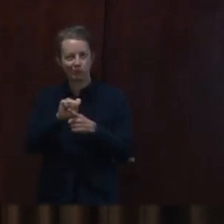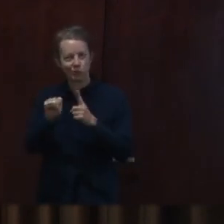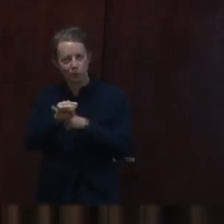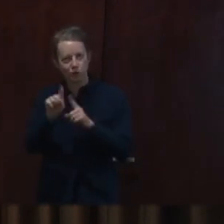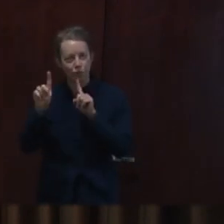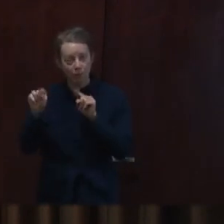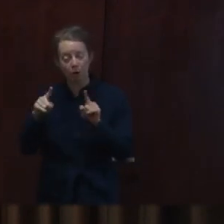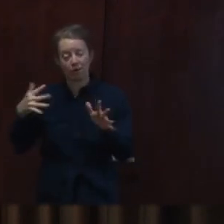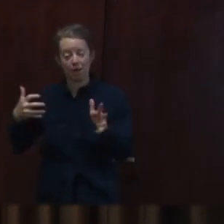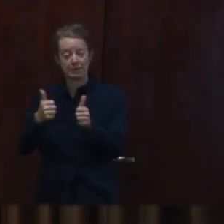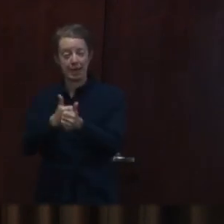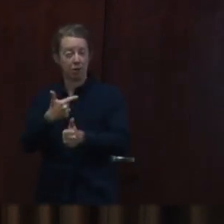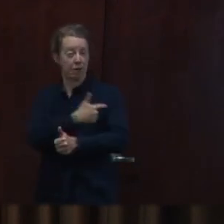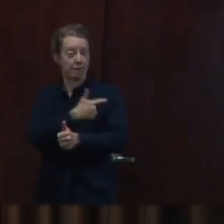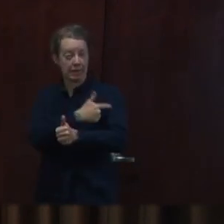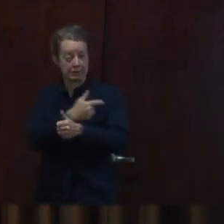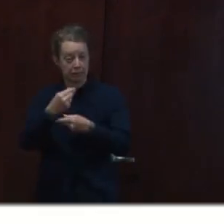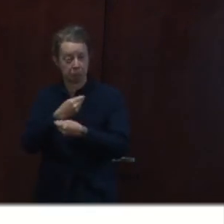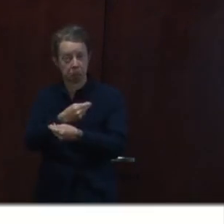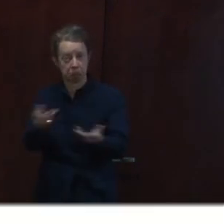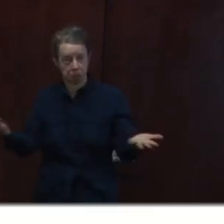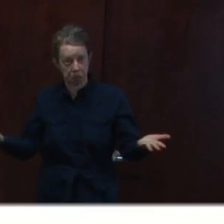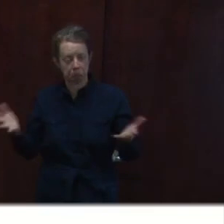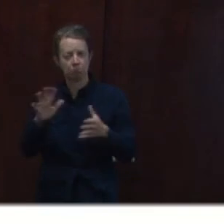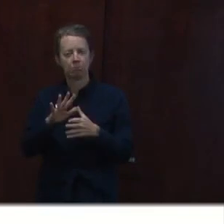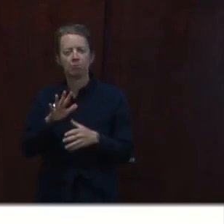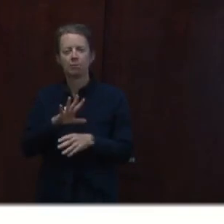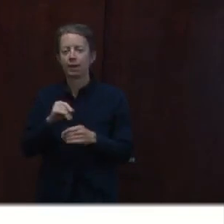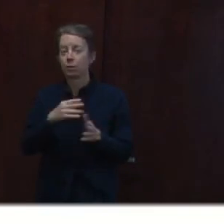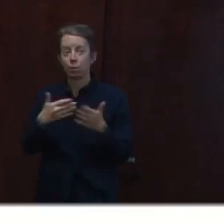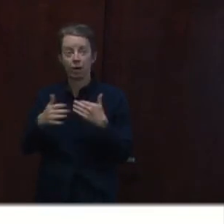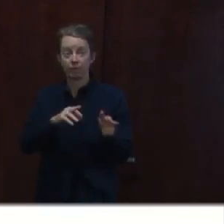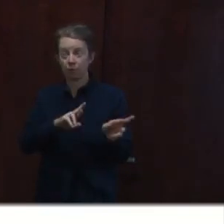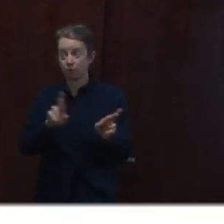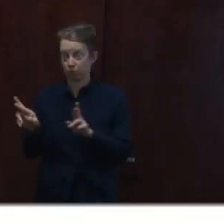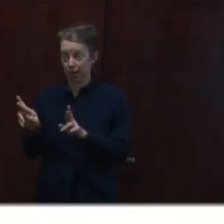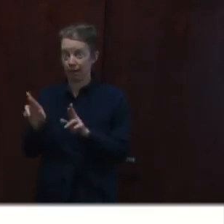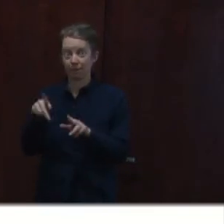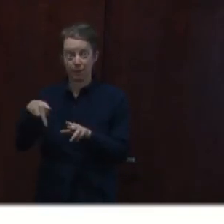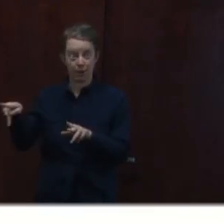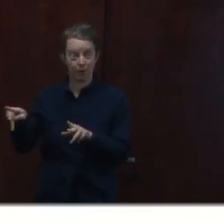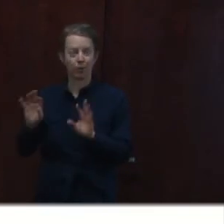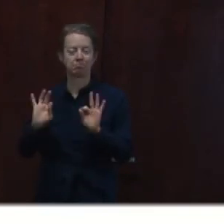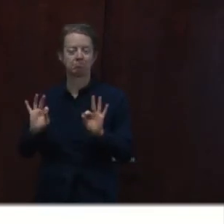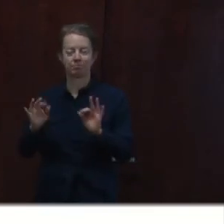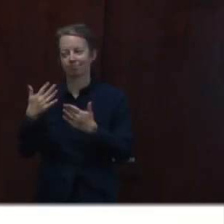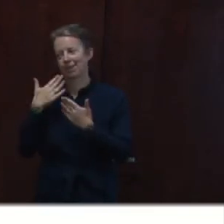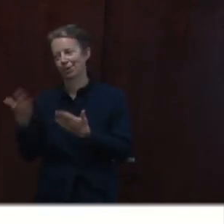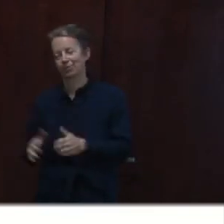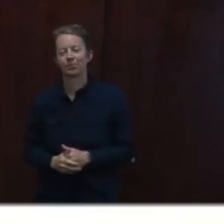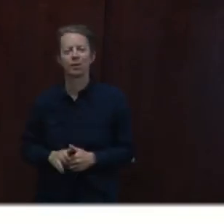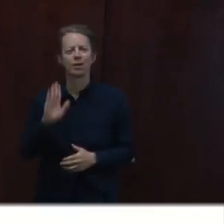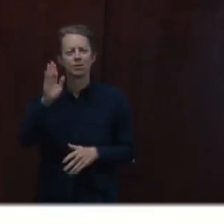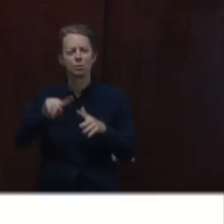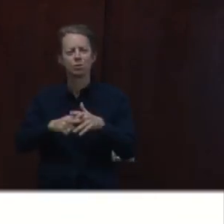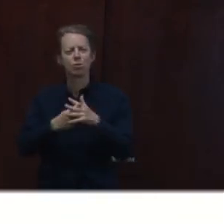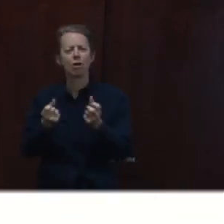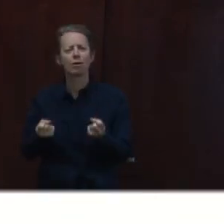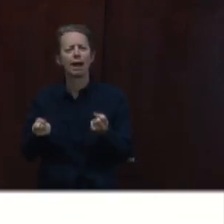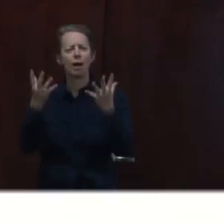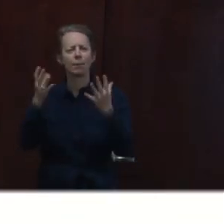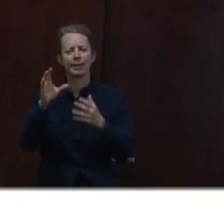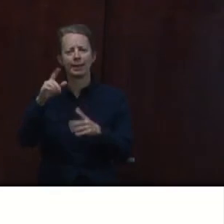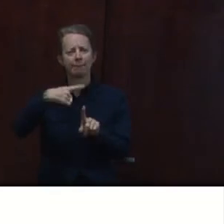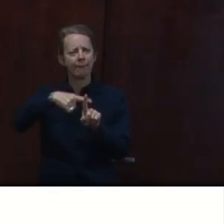on vaccine rollout. And Max, whenever you're ready, thank you so much. So we'll begin with how many cases and